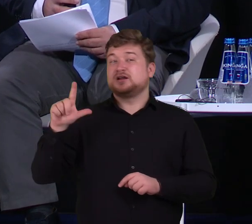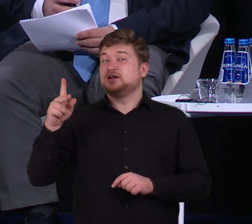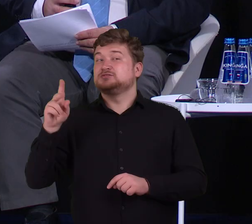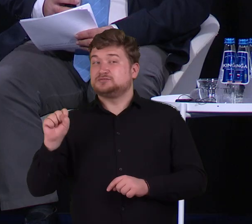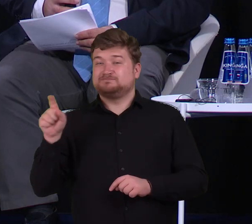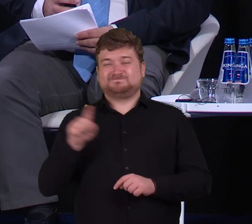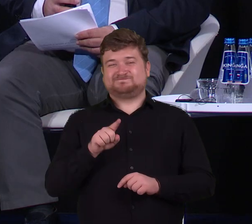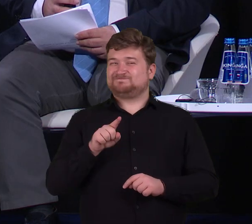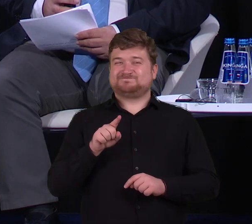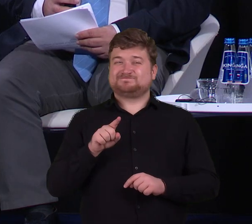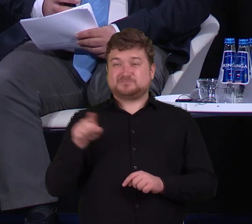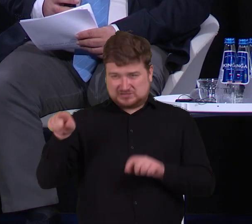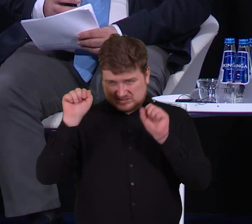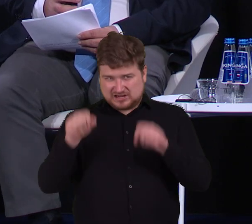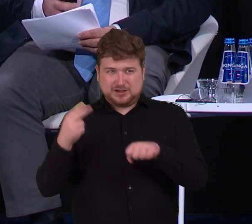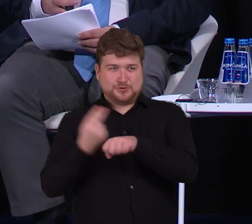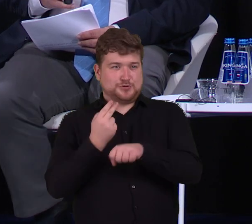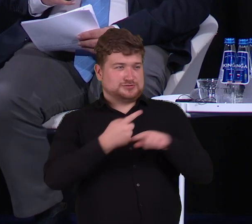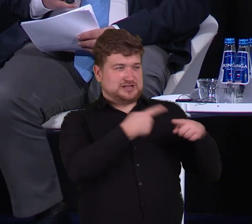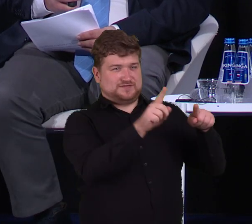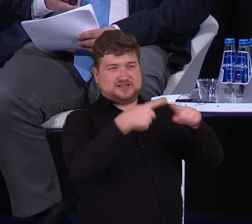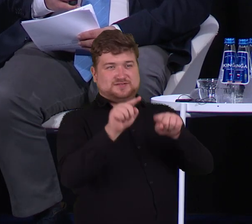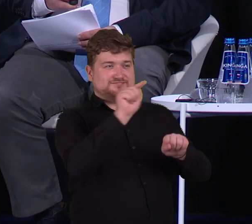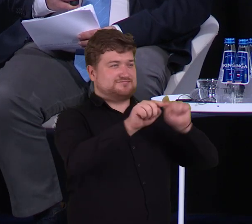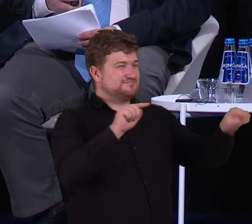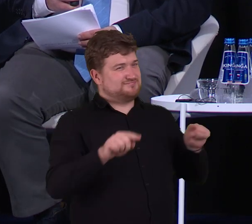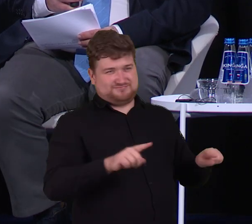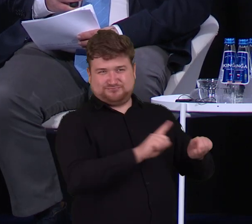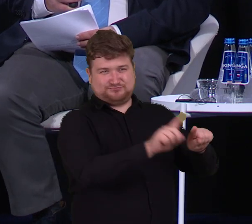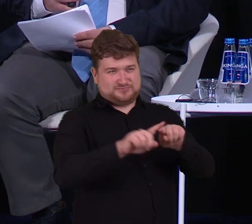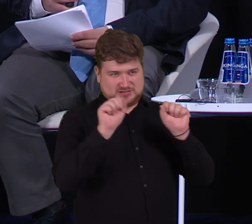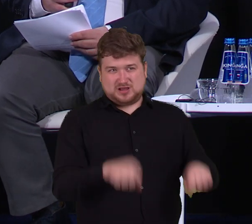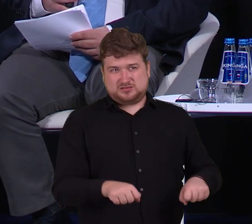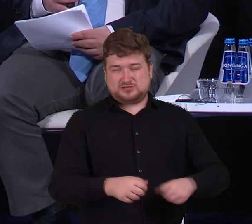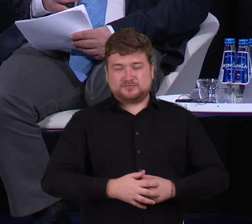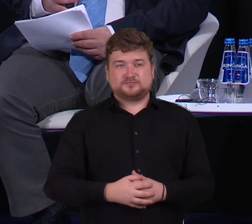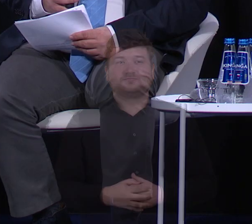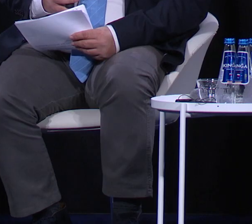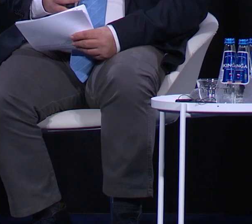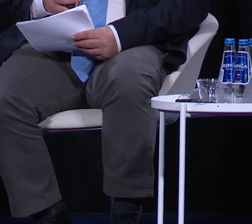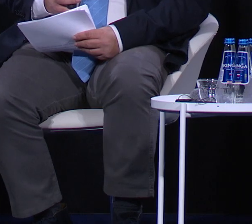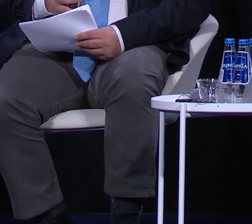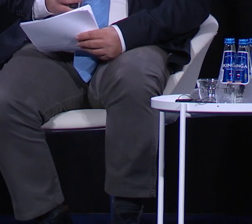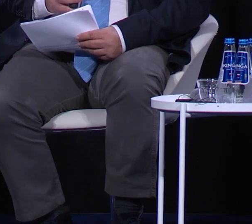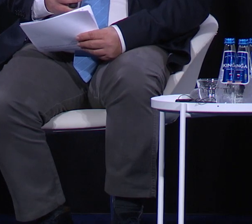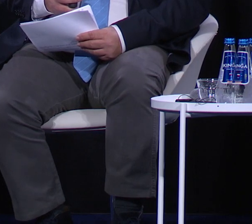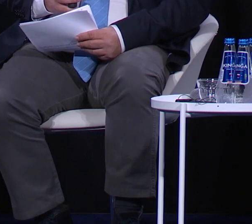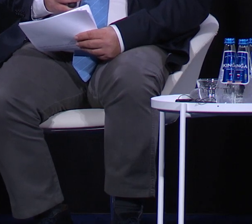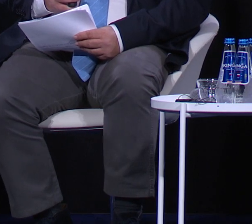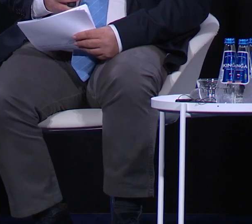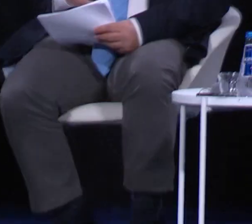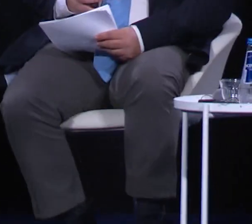agglomeration, which is composed for 2/3 of our partners are rural. So it's very good idea to have this